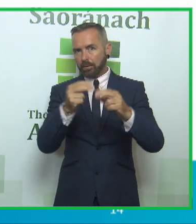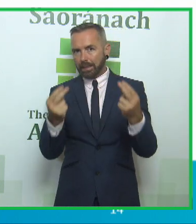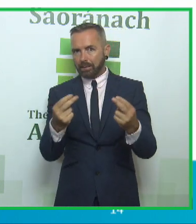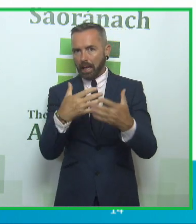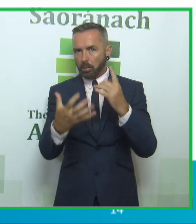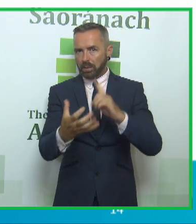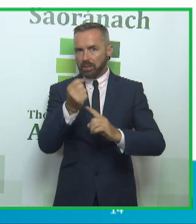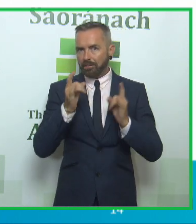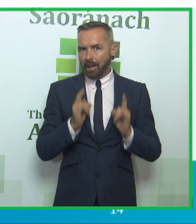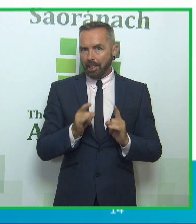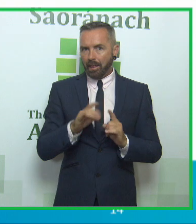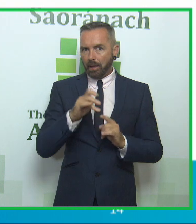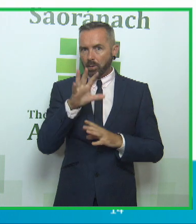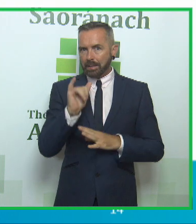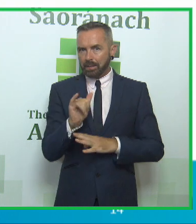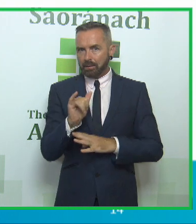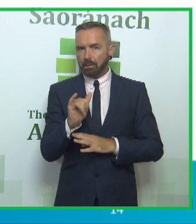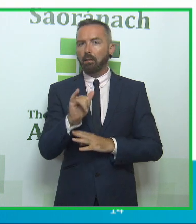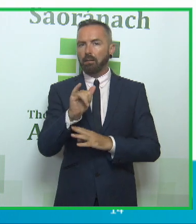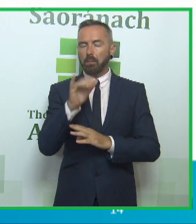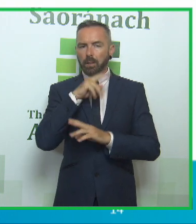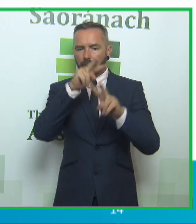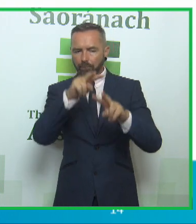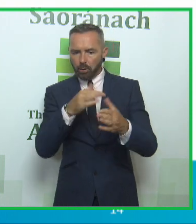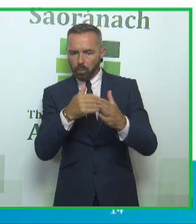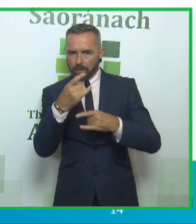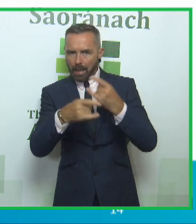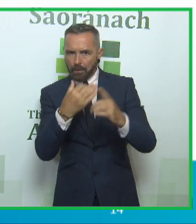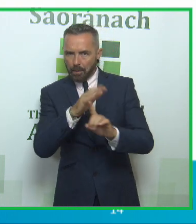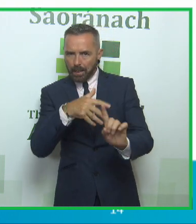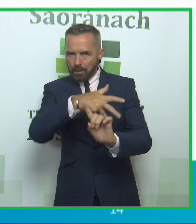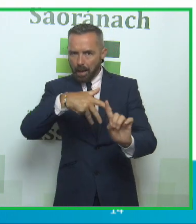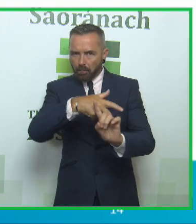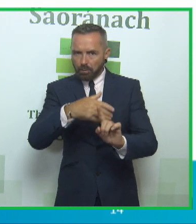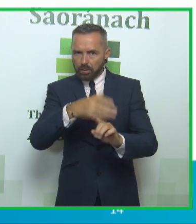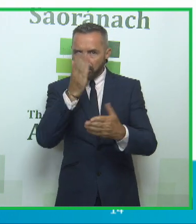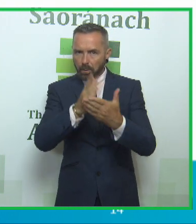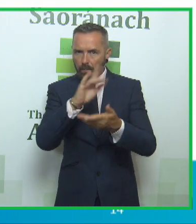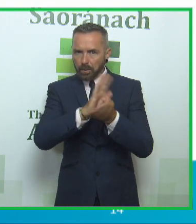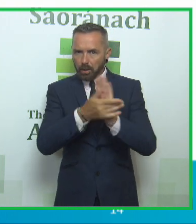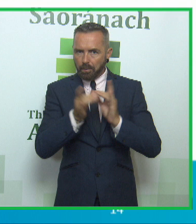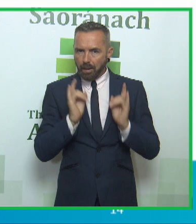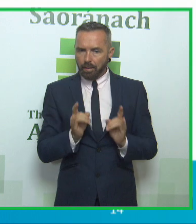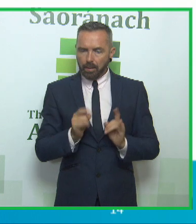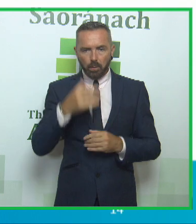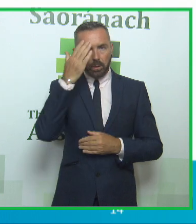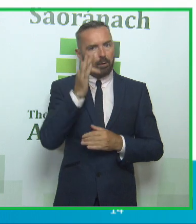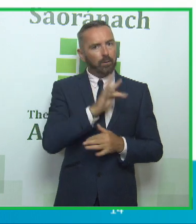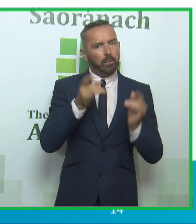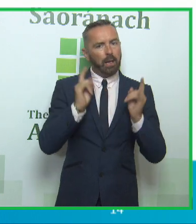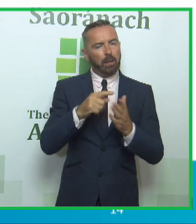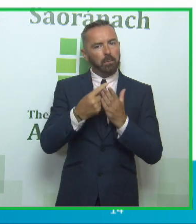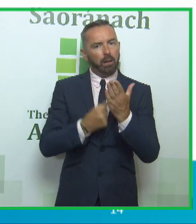achieve health equity by addressing the underlying issues that prevent people from being healthy. So we know from health policy, good health